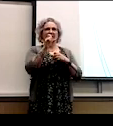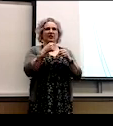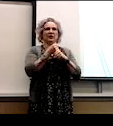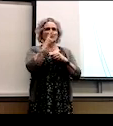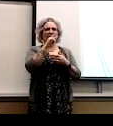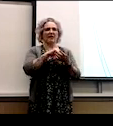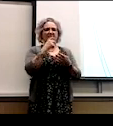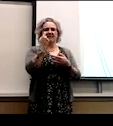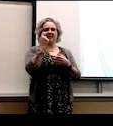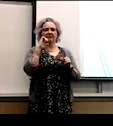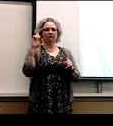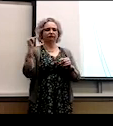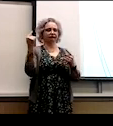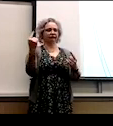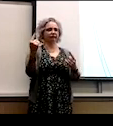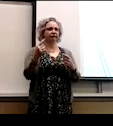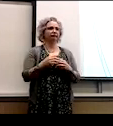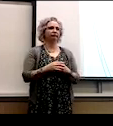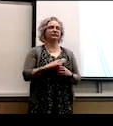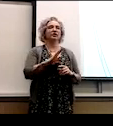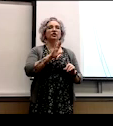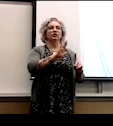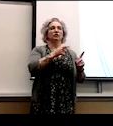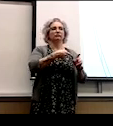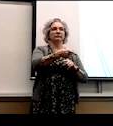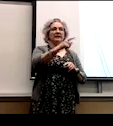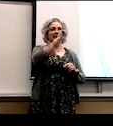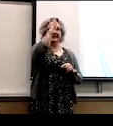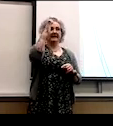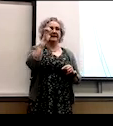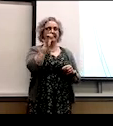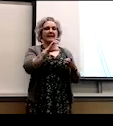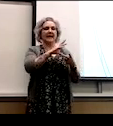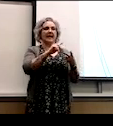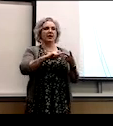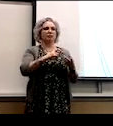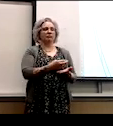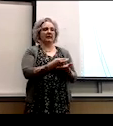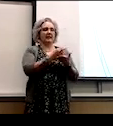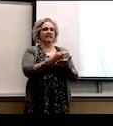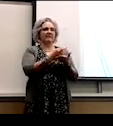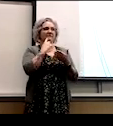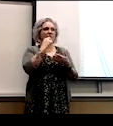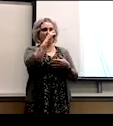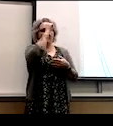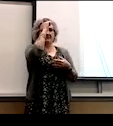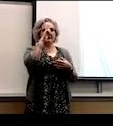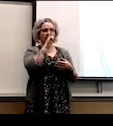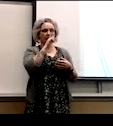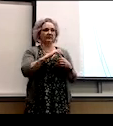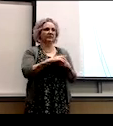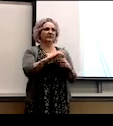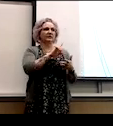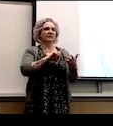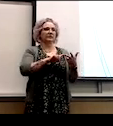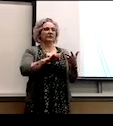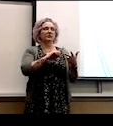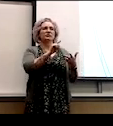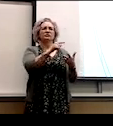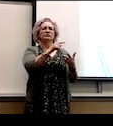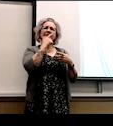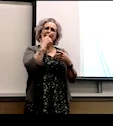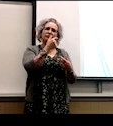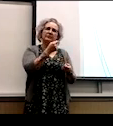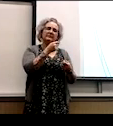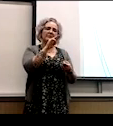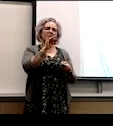Her clinical research interests are in Alzheimer's disease and geriatric rehabilitation. She has a particular research interest in mild cognitive